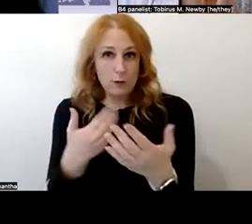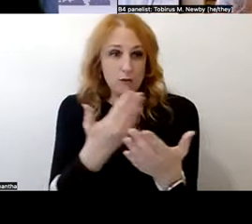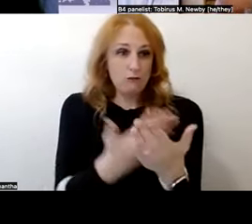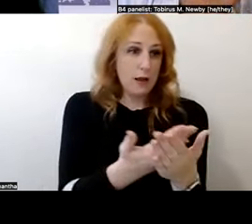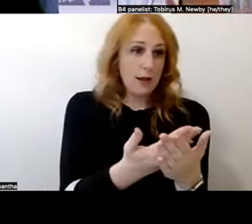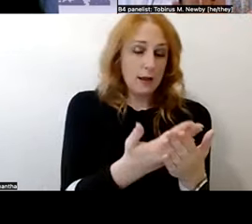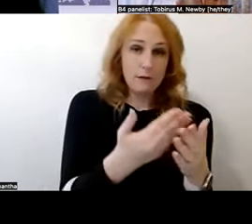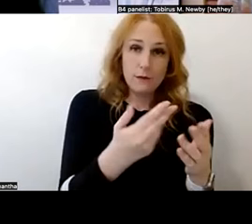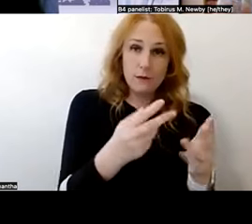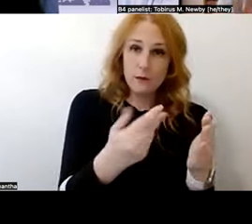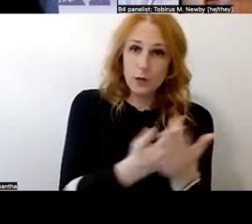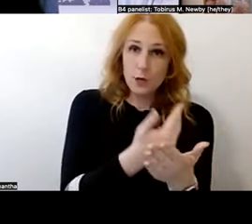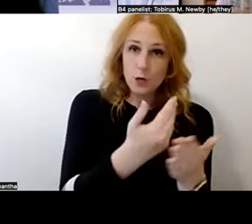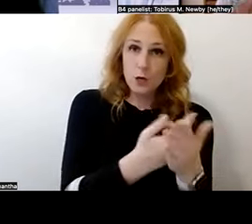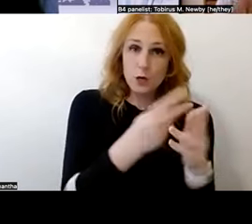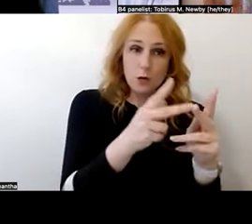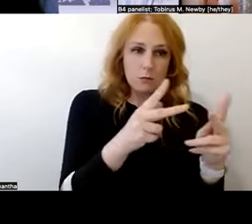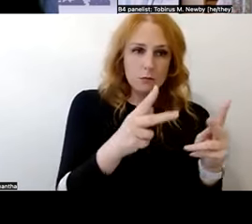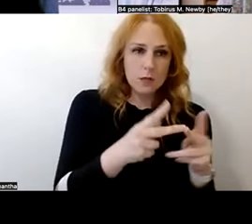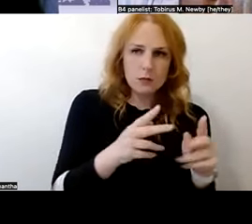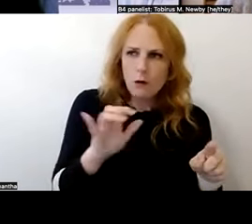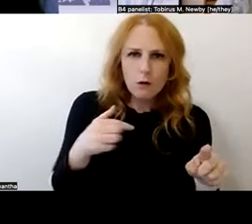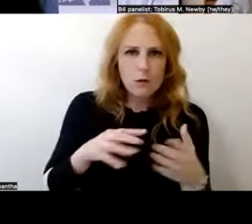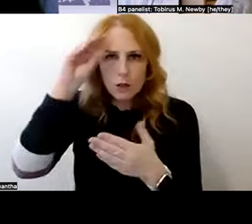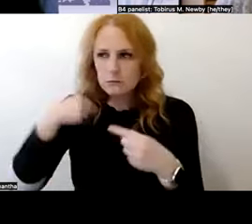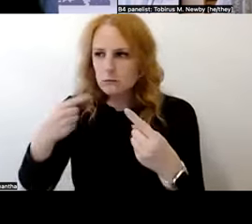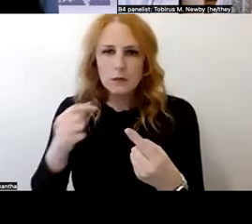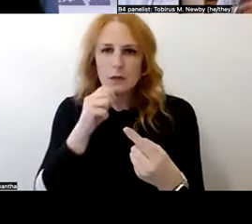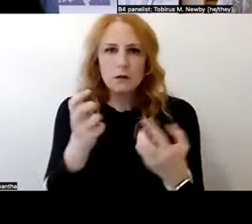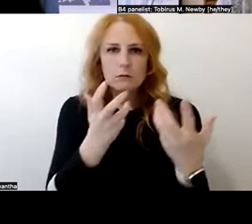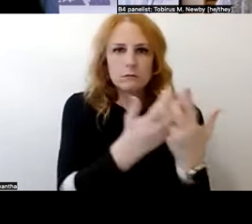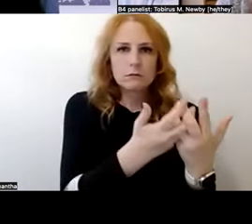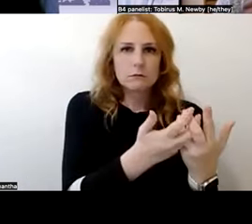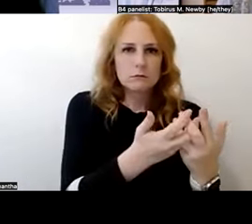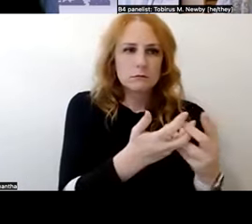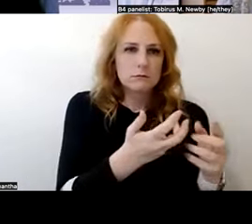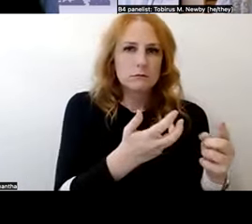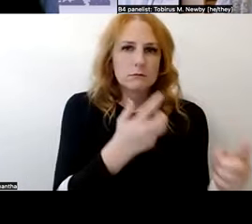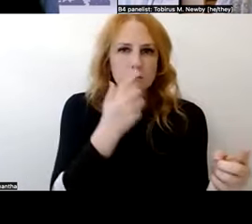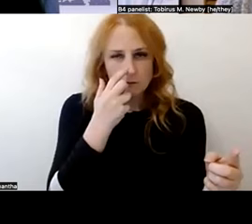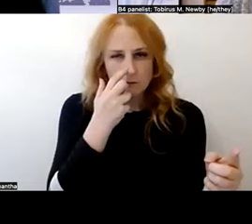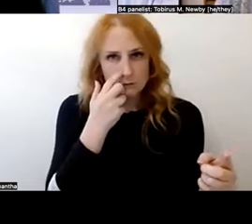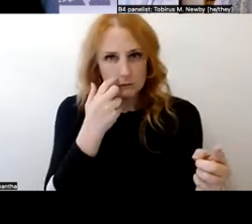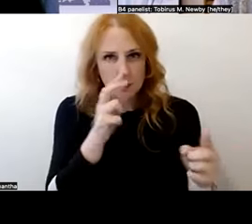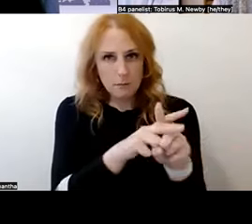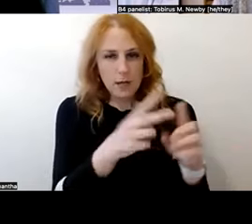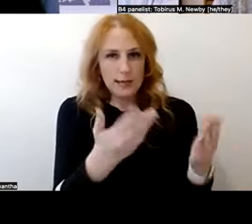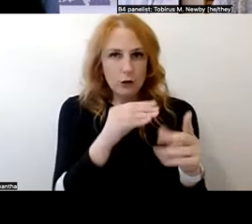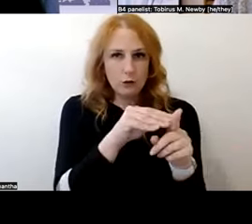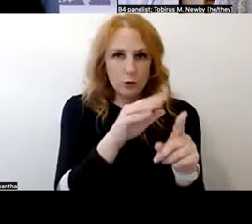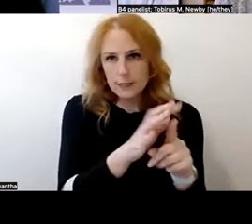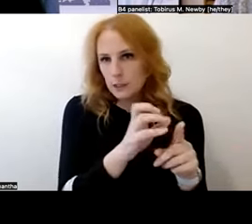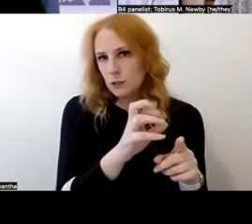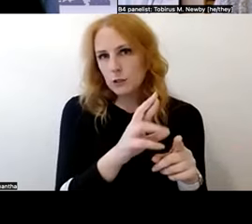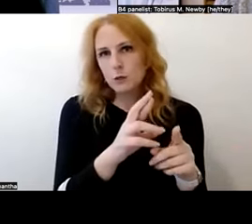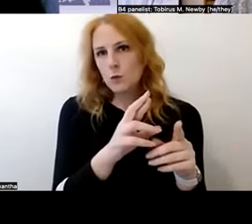with the principles that are stated. Those are not in line with what I hear in GBO. Those are not in line with what I hear in orientation. And so for me,